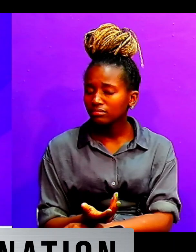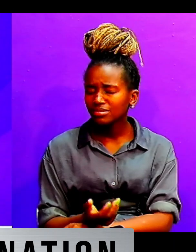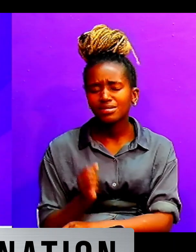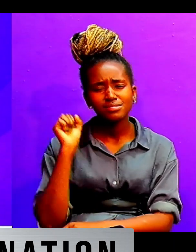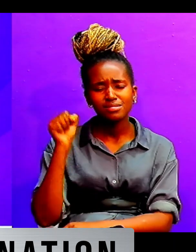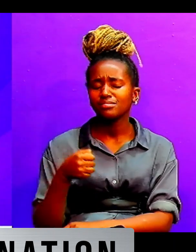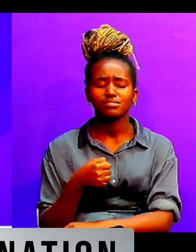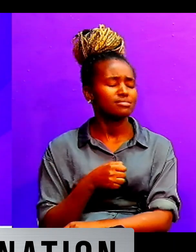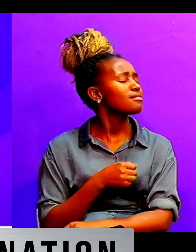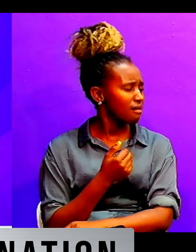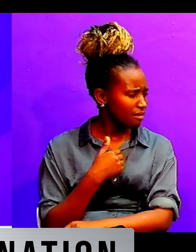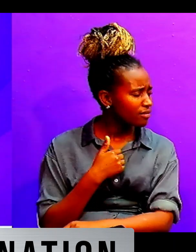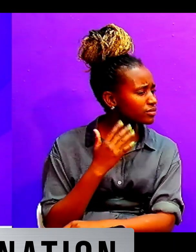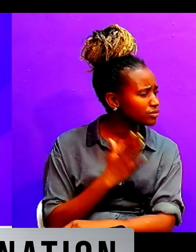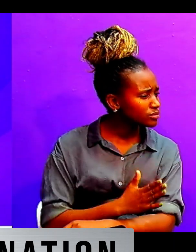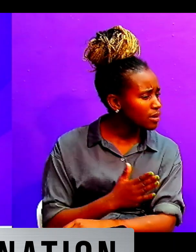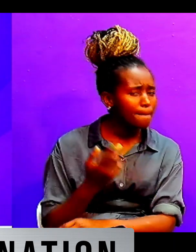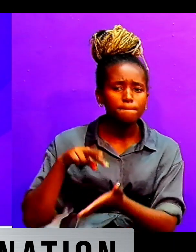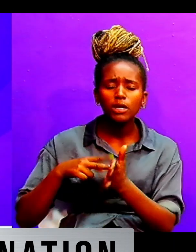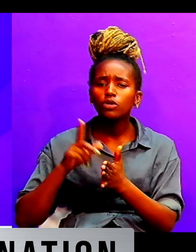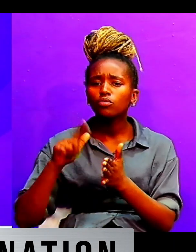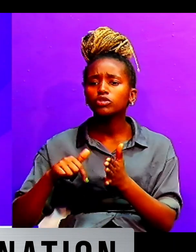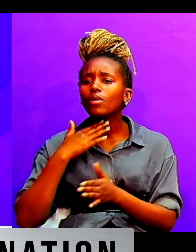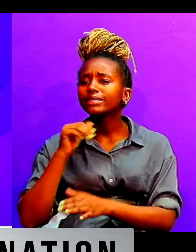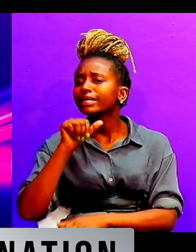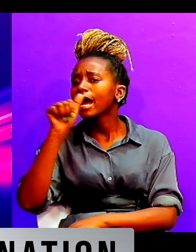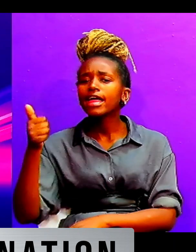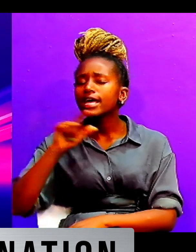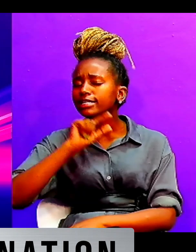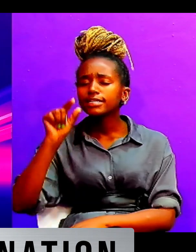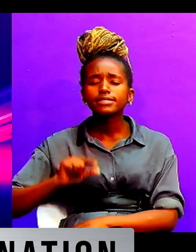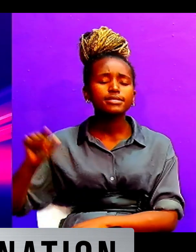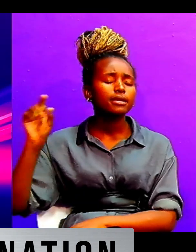of course we do. So we don't need Gen Zs to